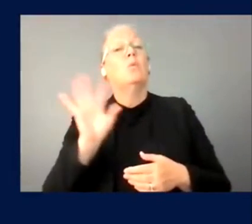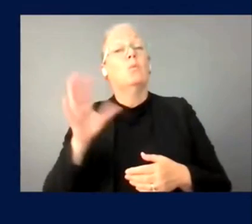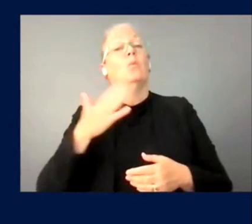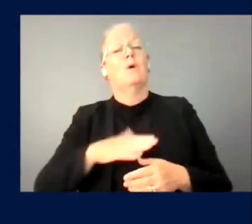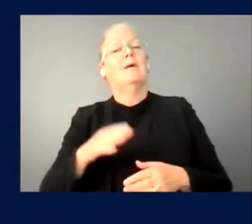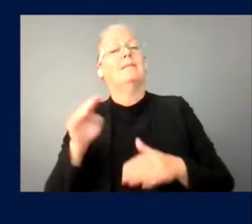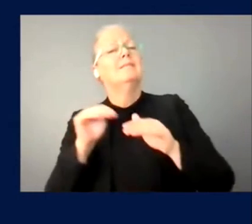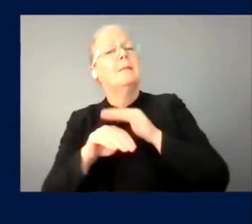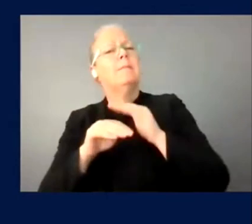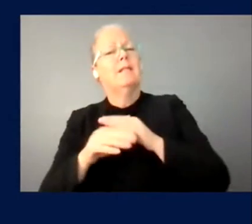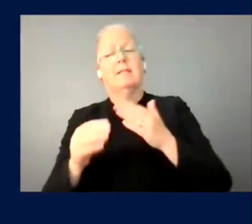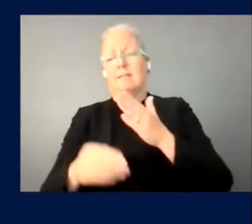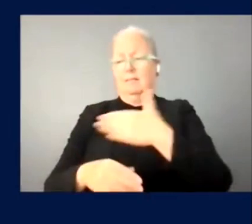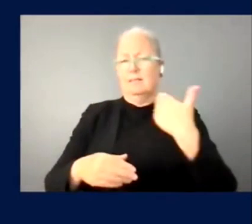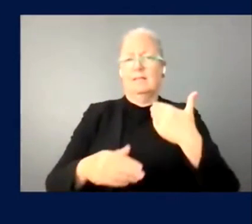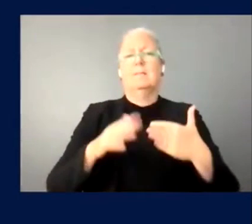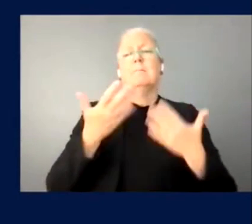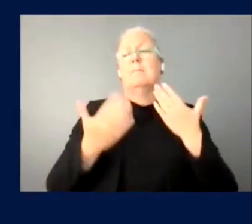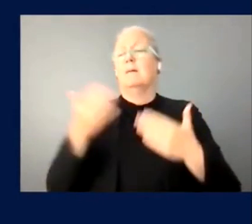medical equipment.